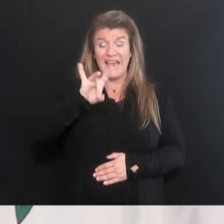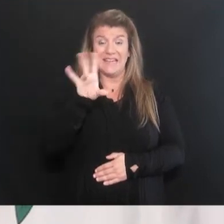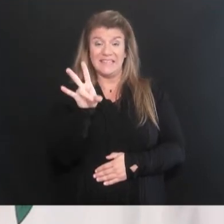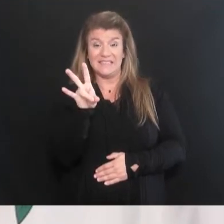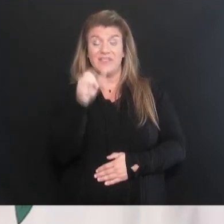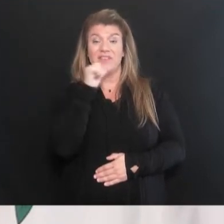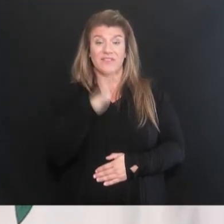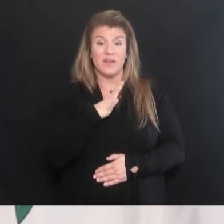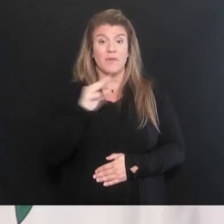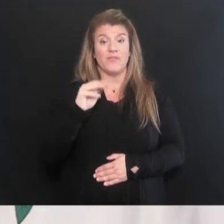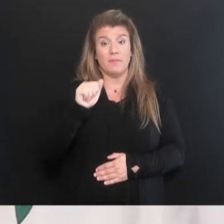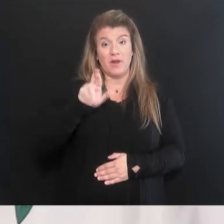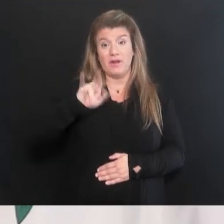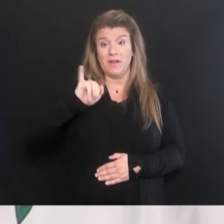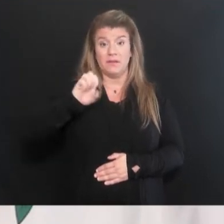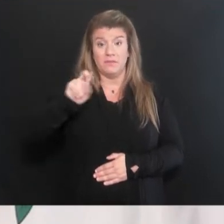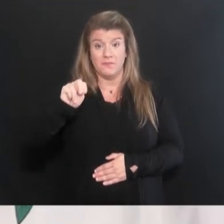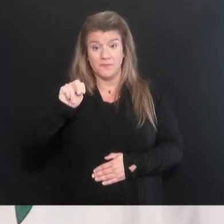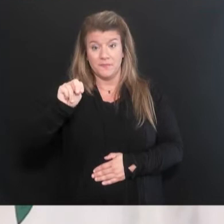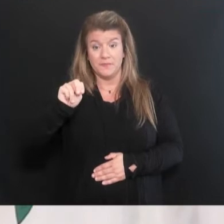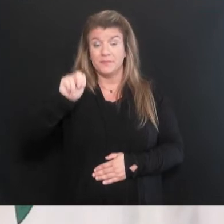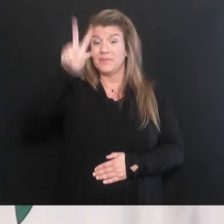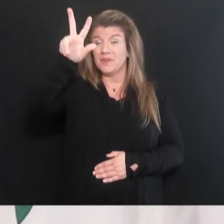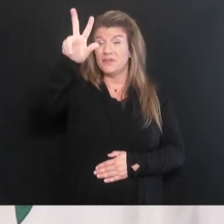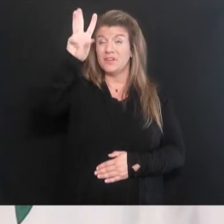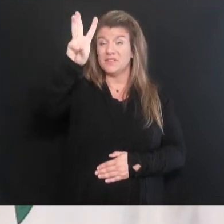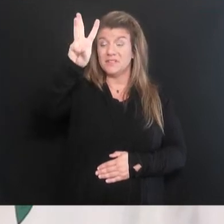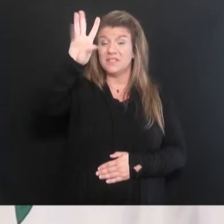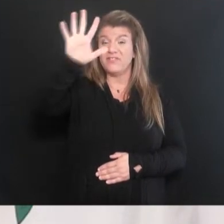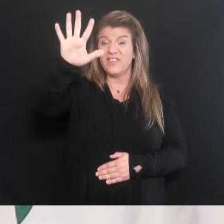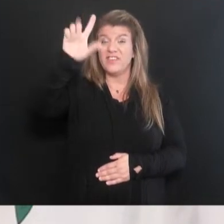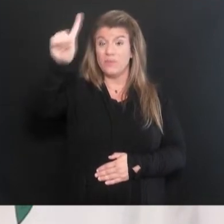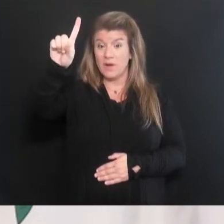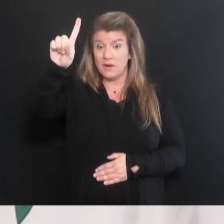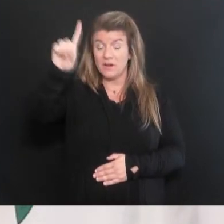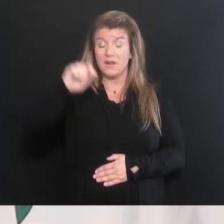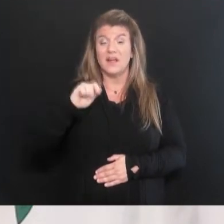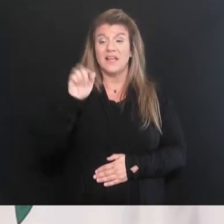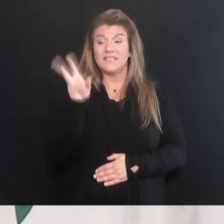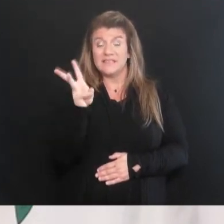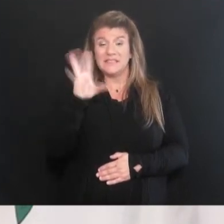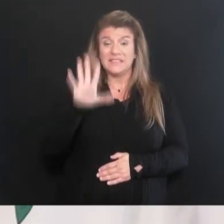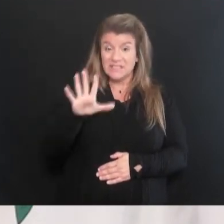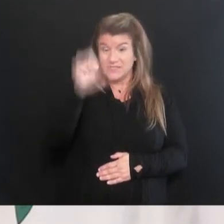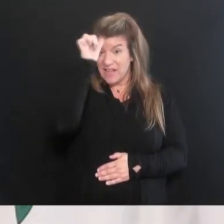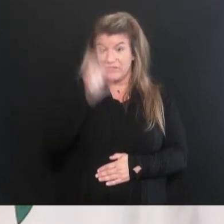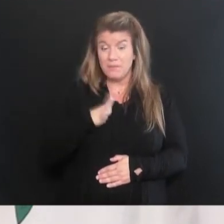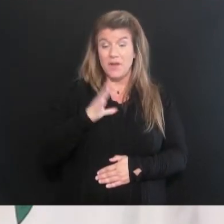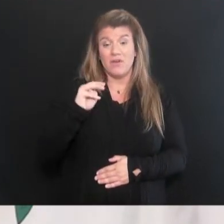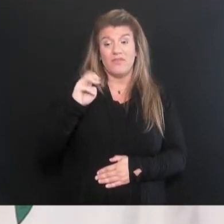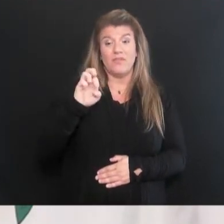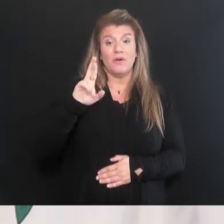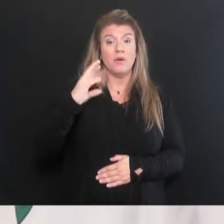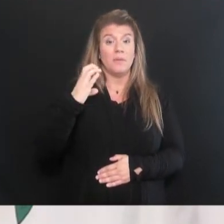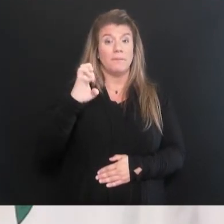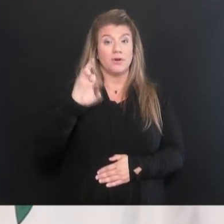87-year-old female from Marion County. The 3,651st death, a 65-year-old male from Mercer